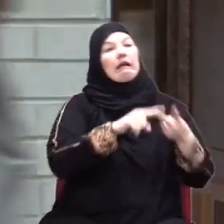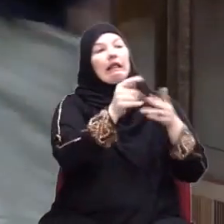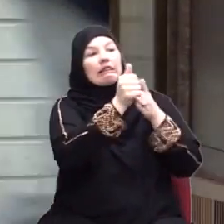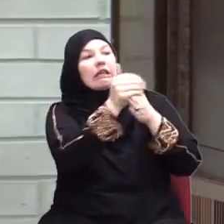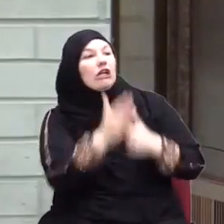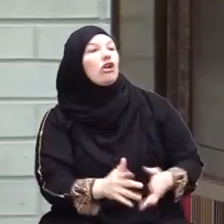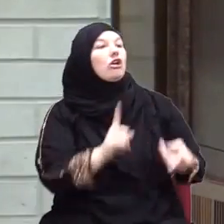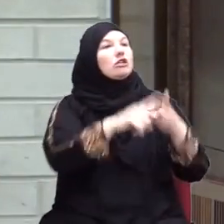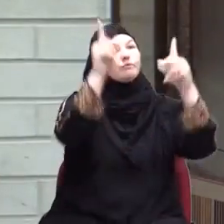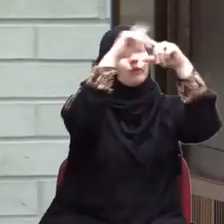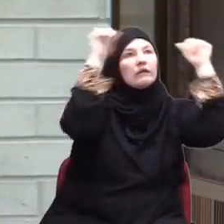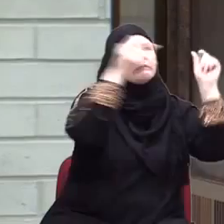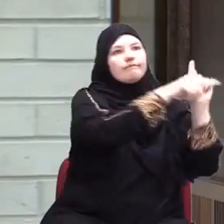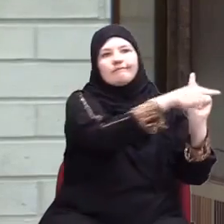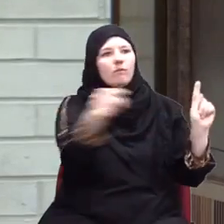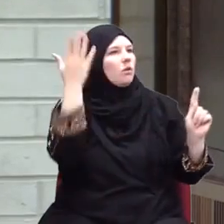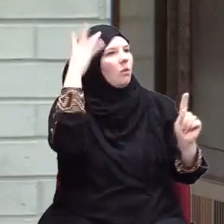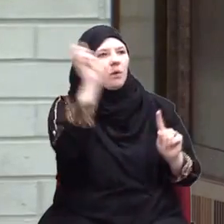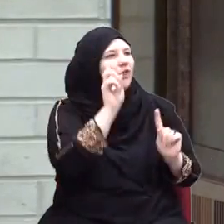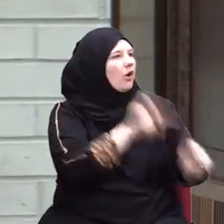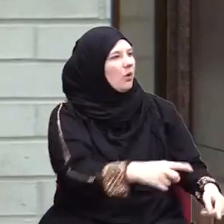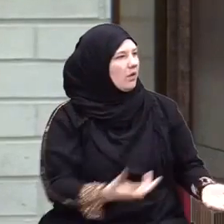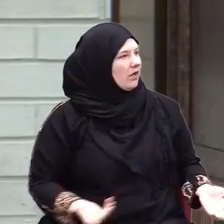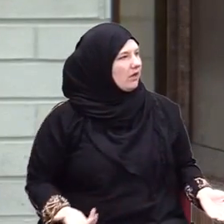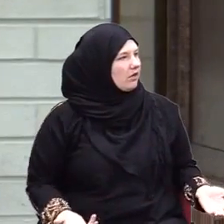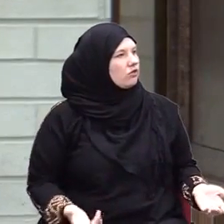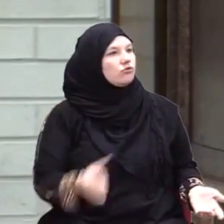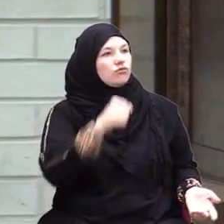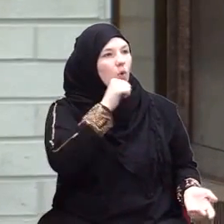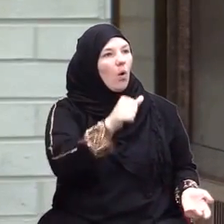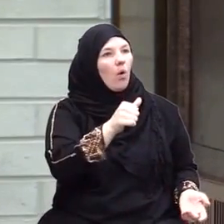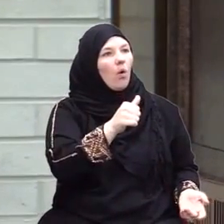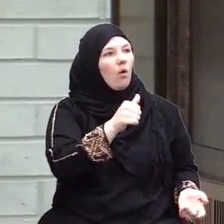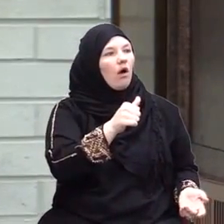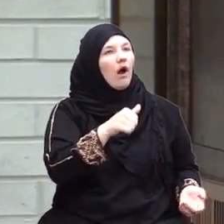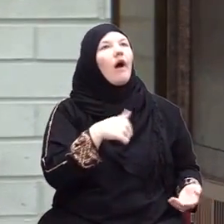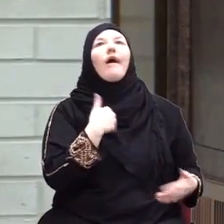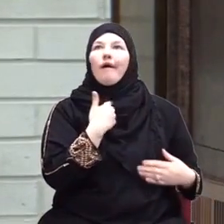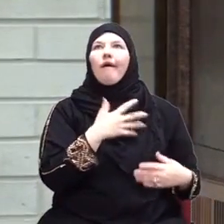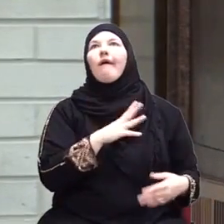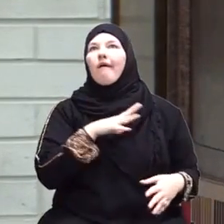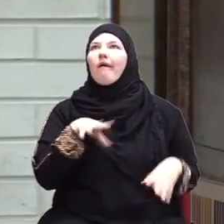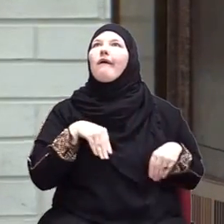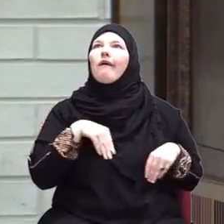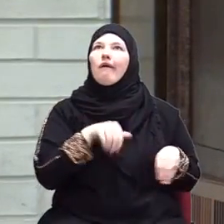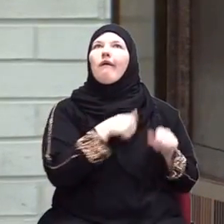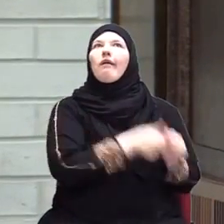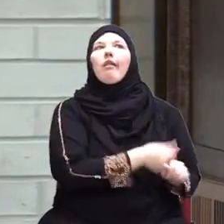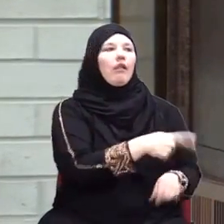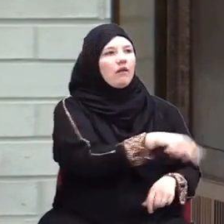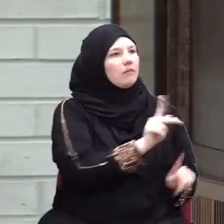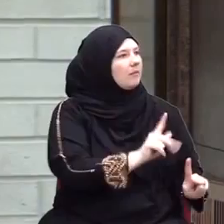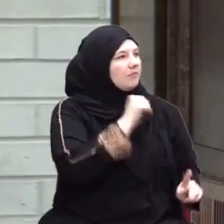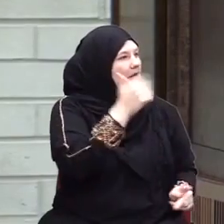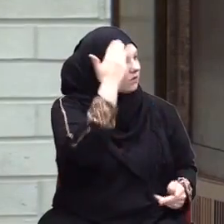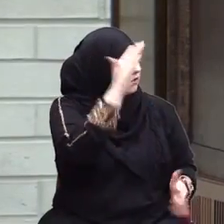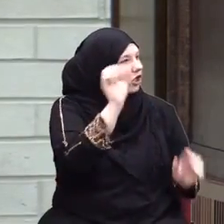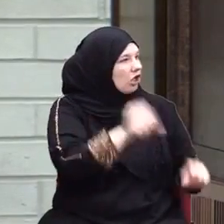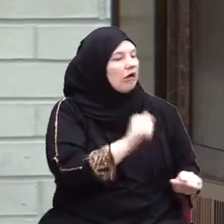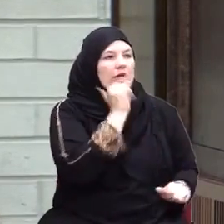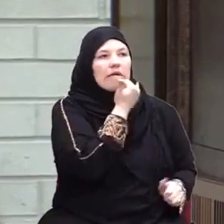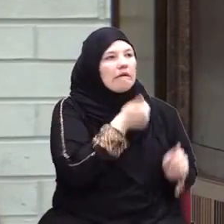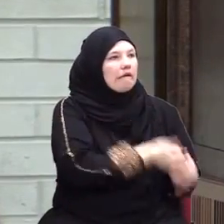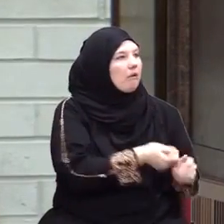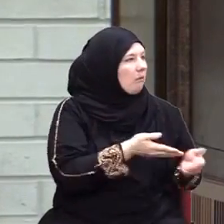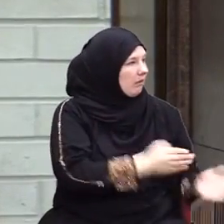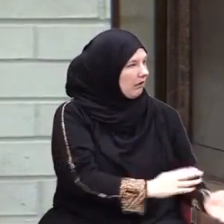guides. When you make a choice among the two choices between before you that Allah offers